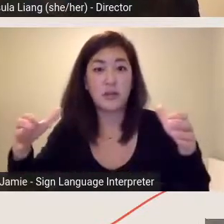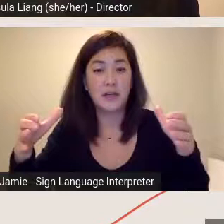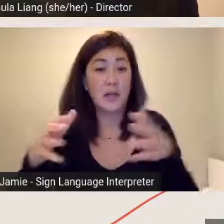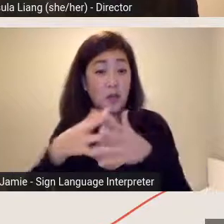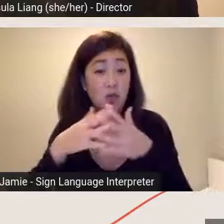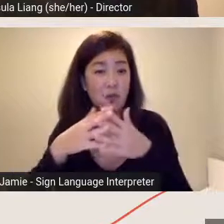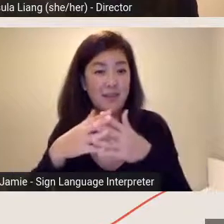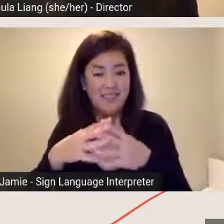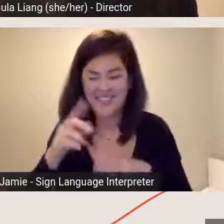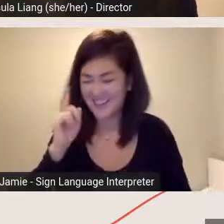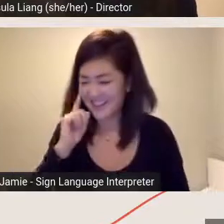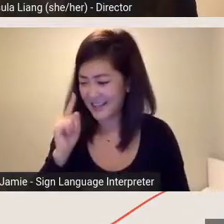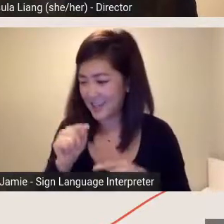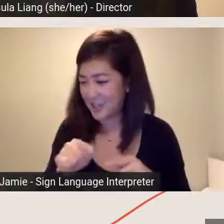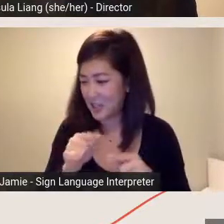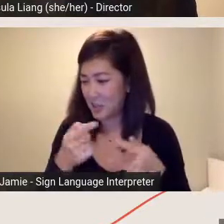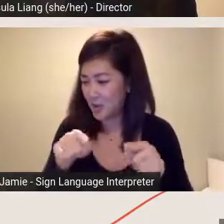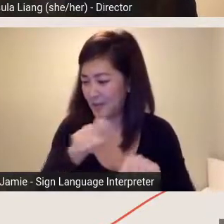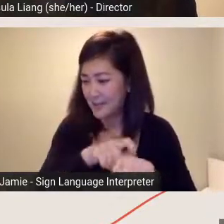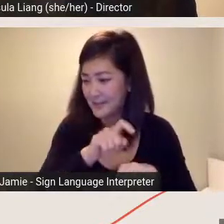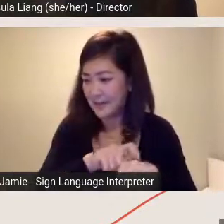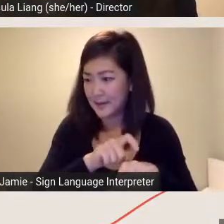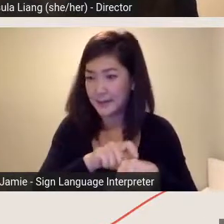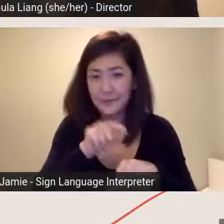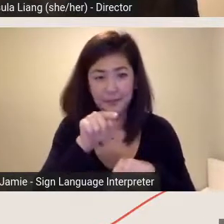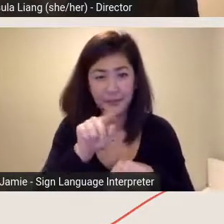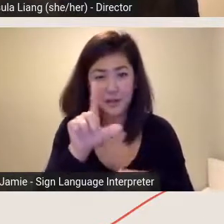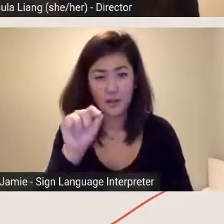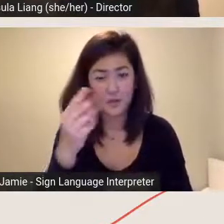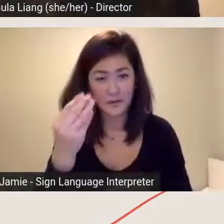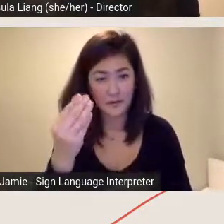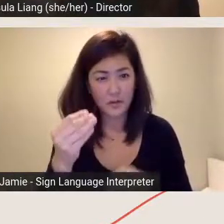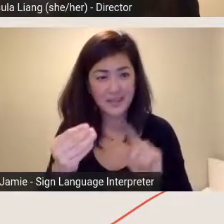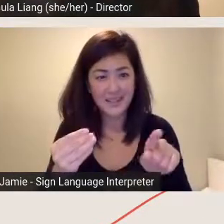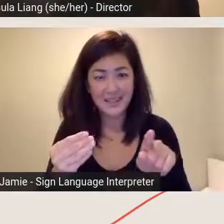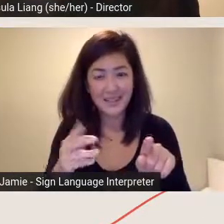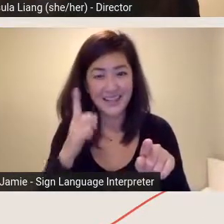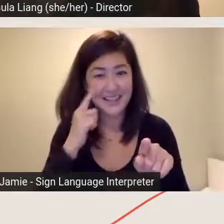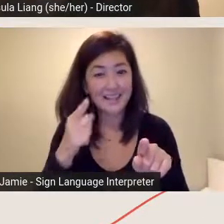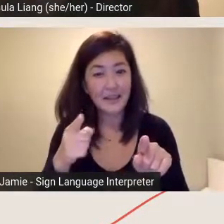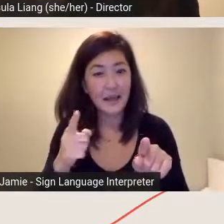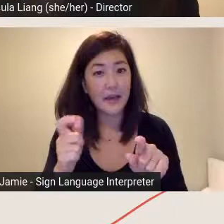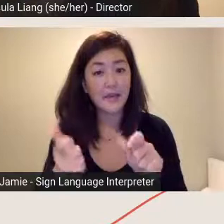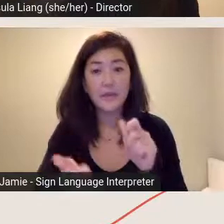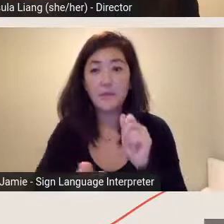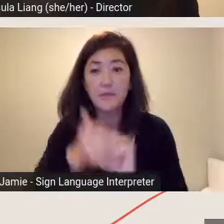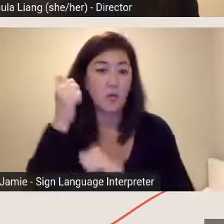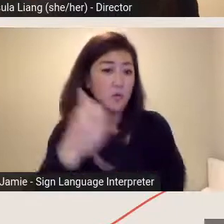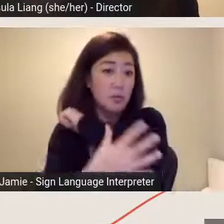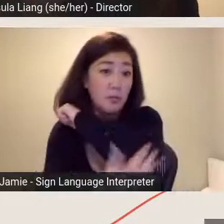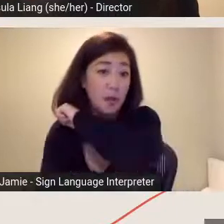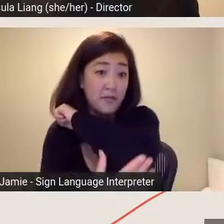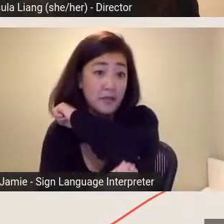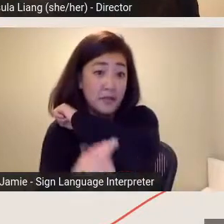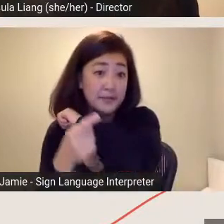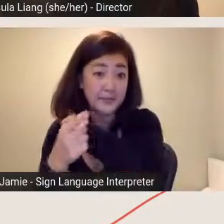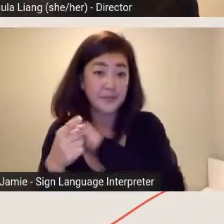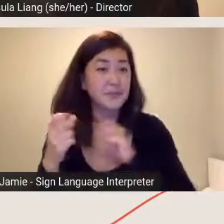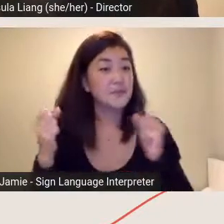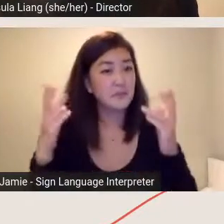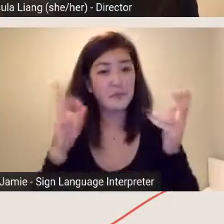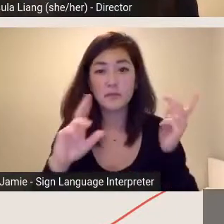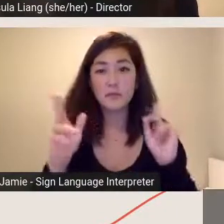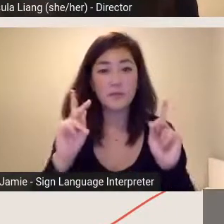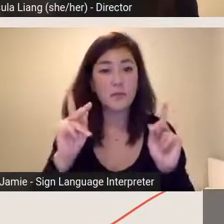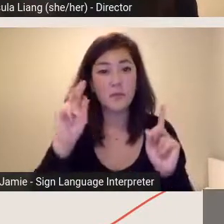US. In New York City, they're also, I think at the time of this case, they were also the group with the highest level of poverty. And